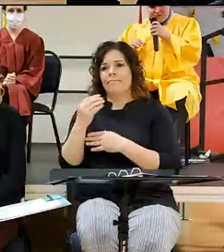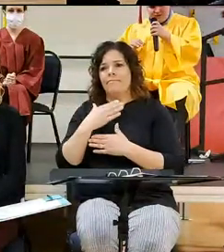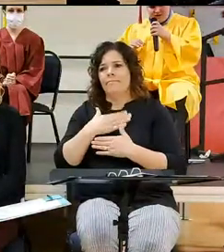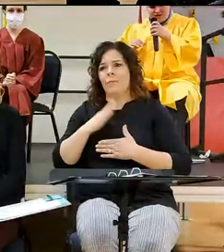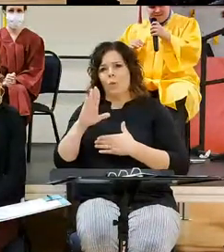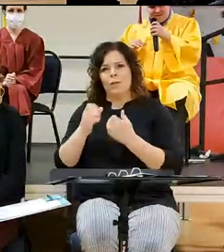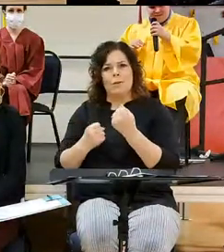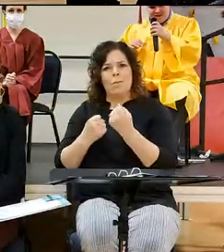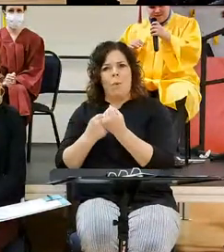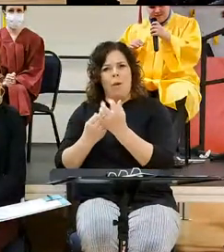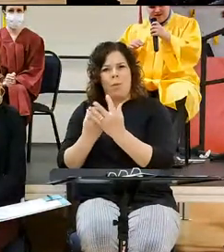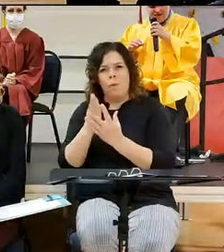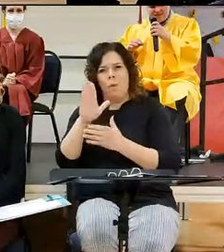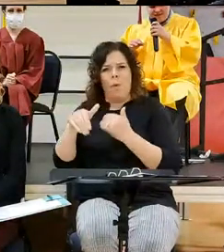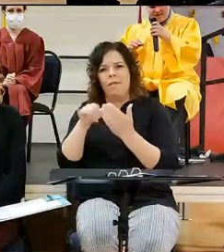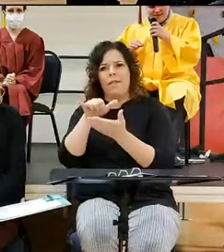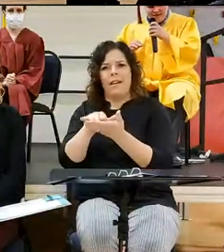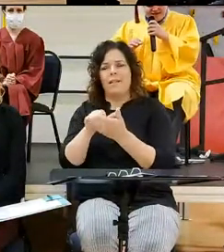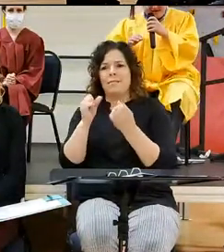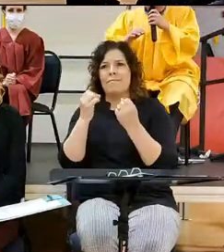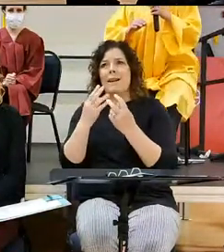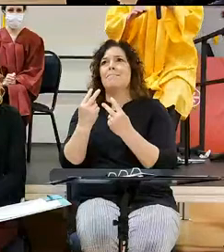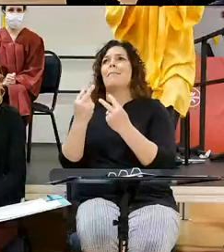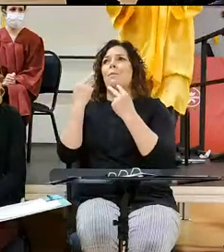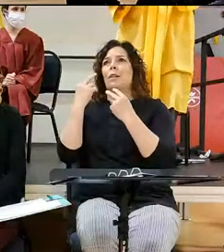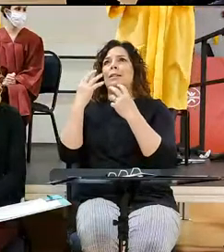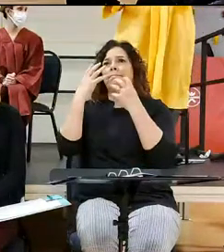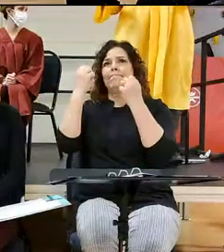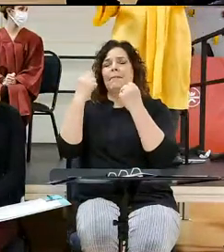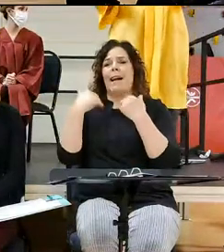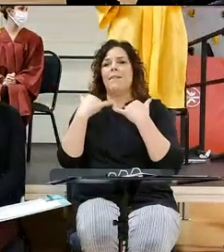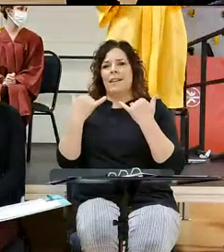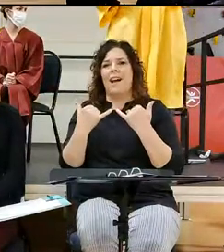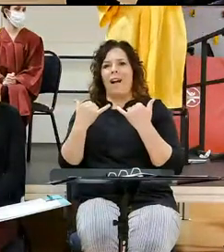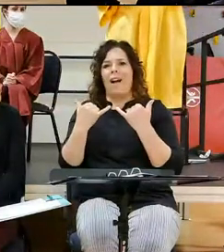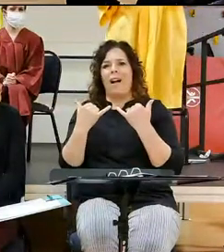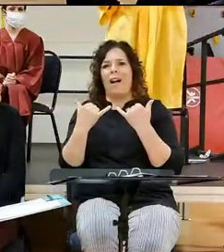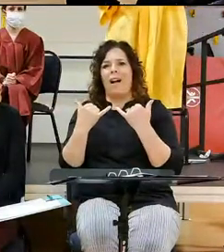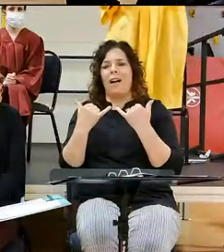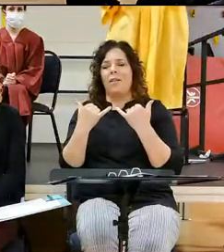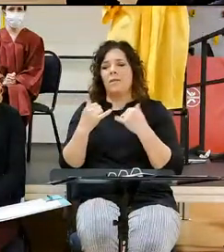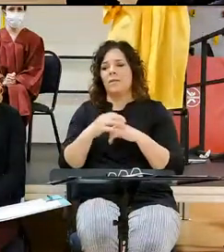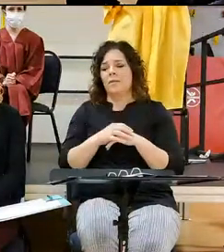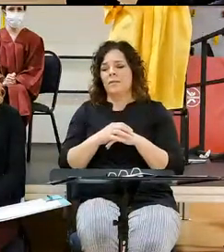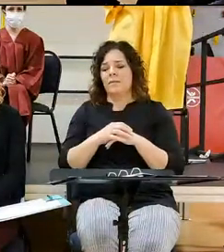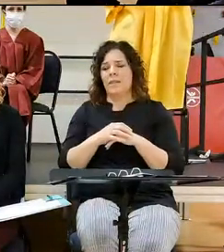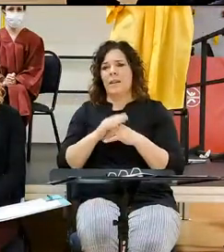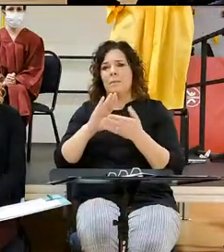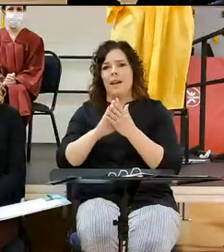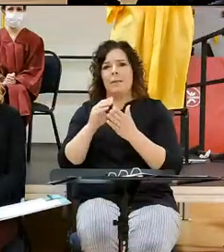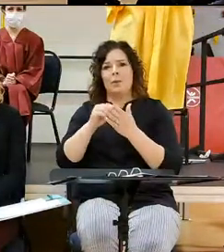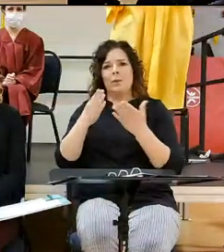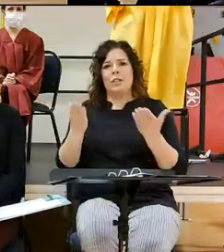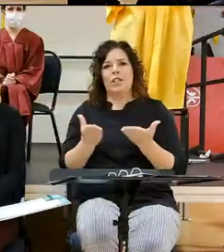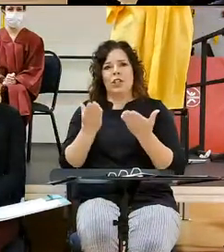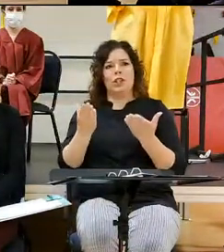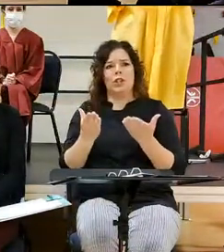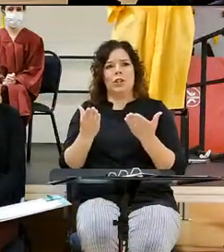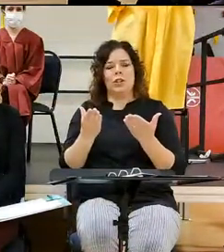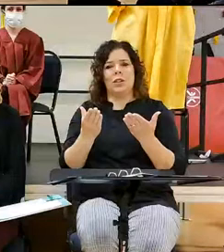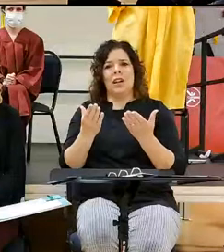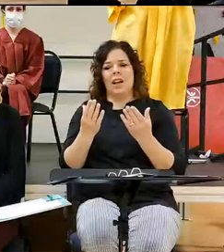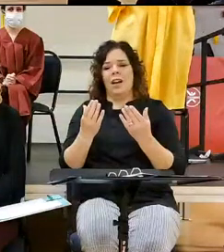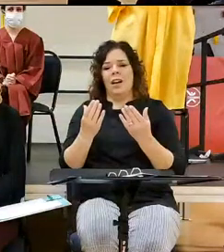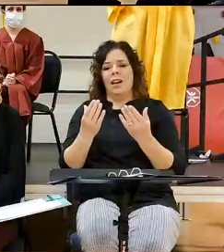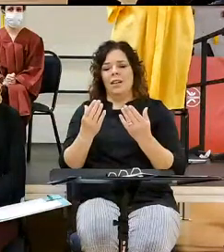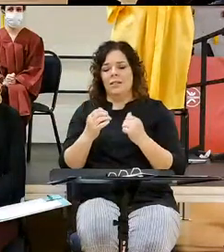your support. I've appreciated the many memories that I've been able to build. Rocky's standing up. And being a student here, was probably one